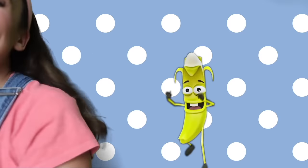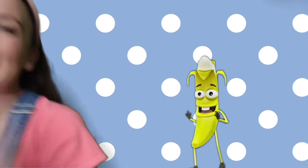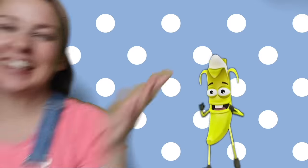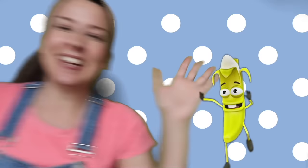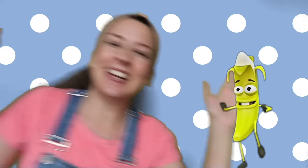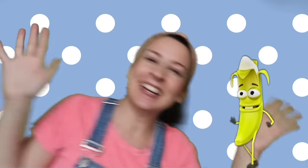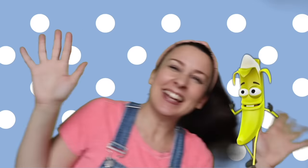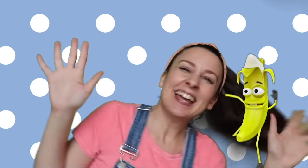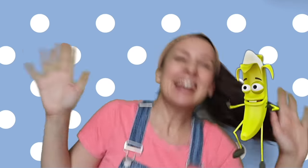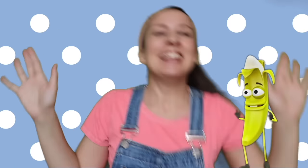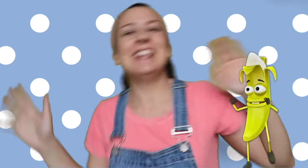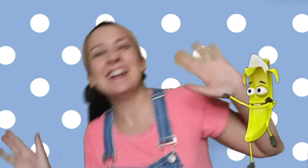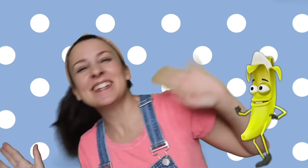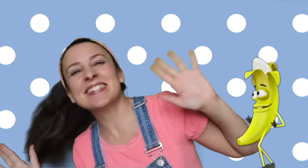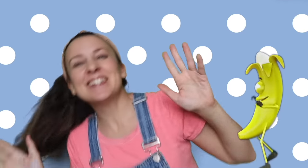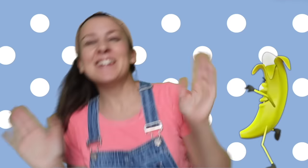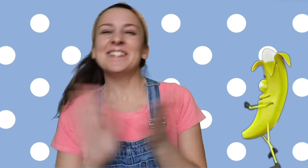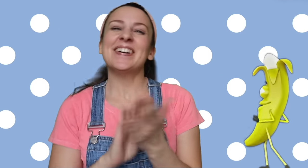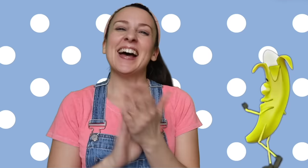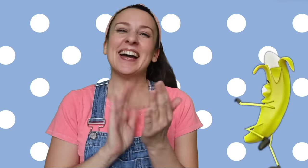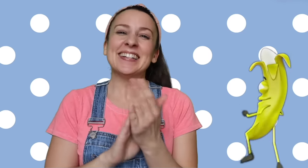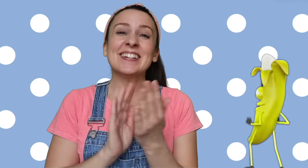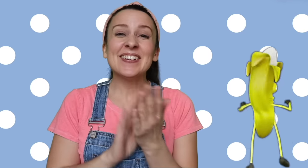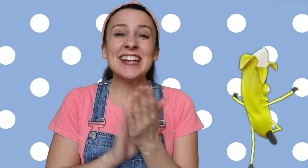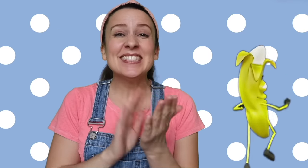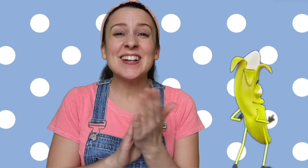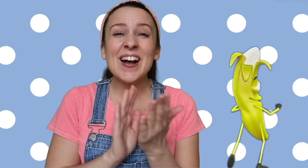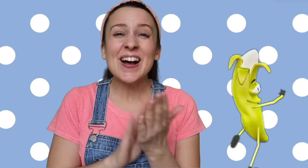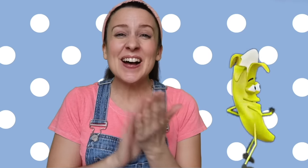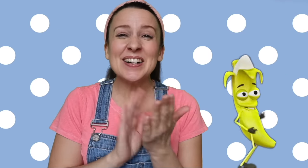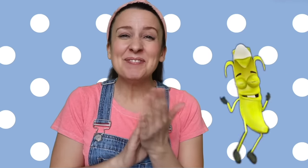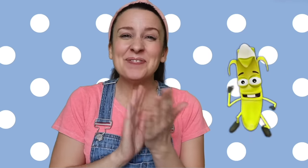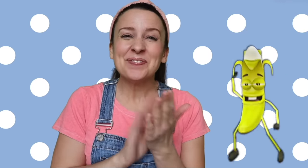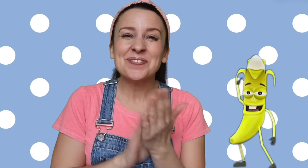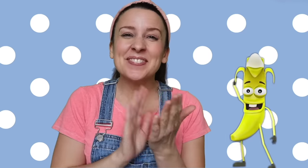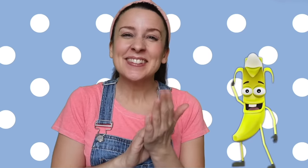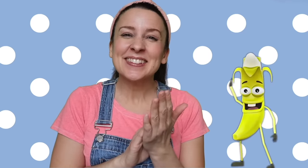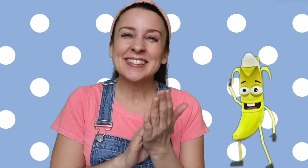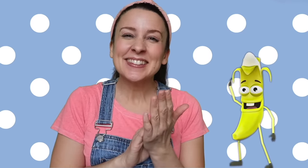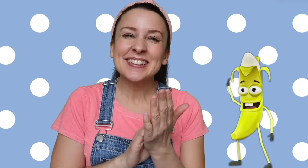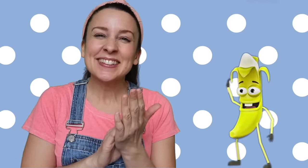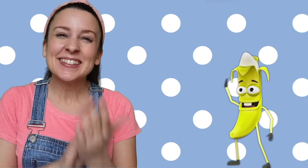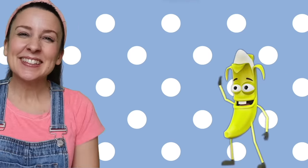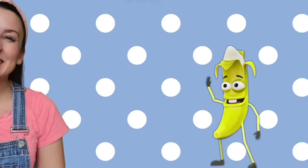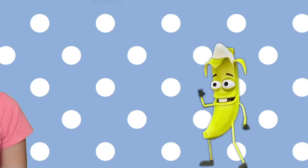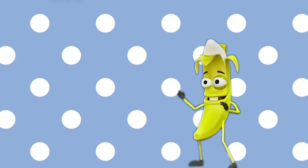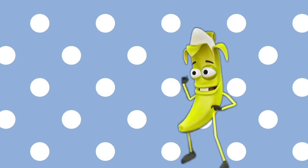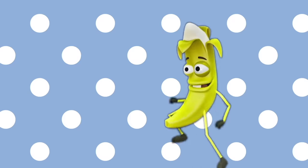bananas! That was so fun! Great job!